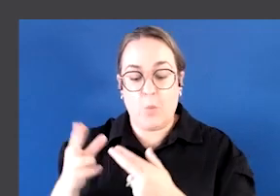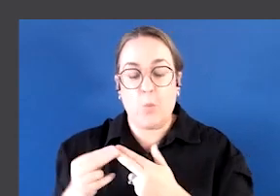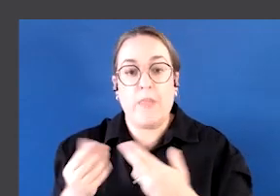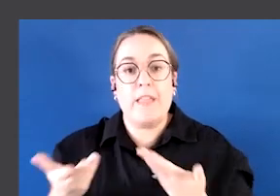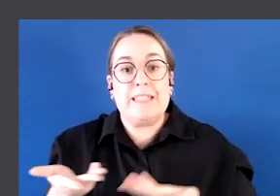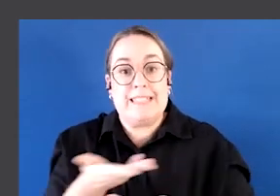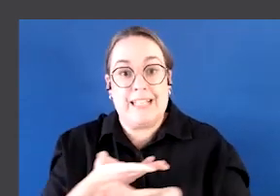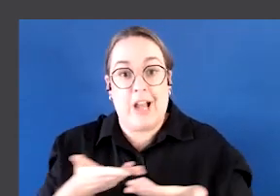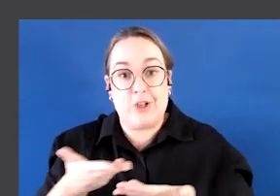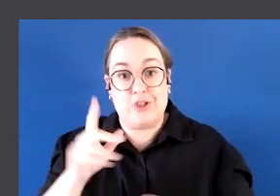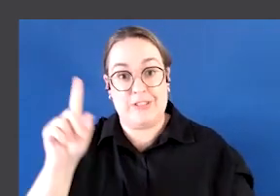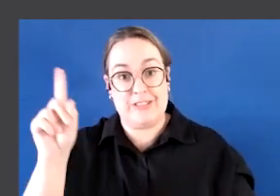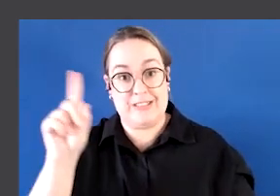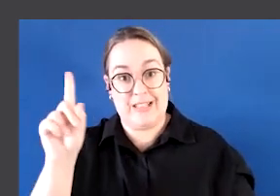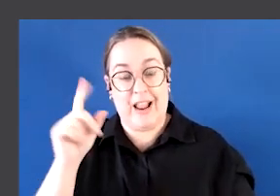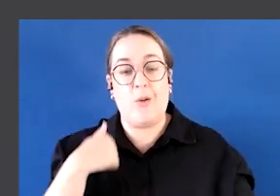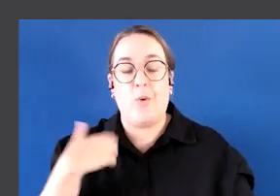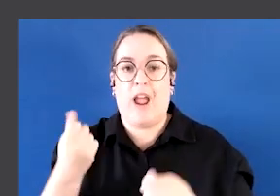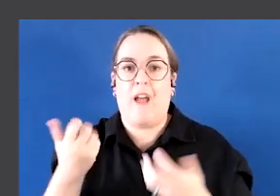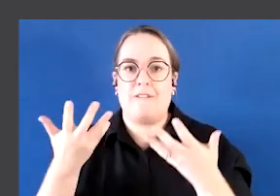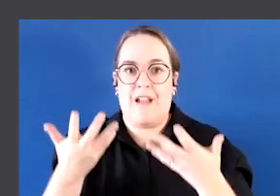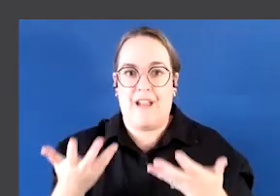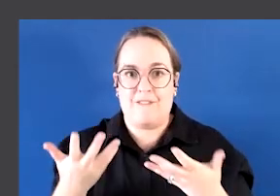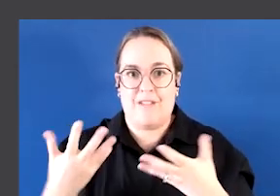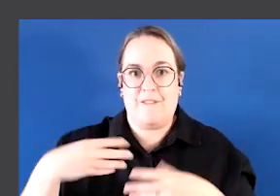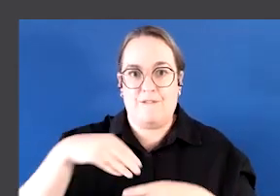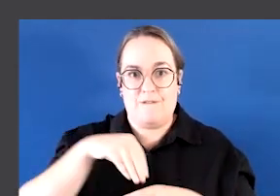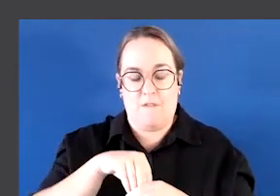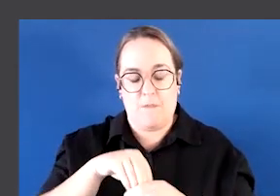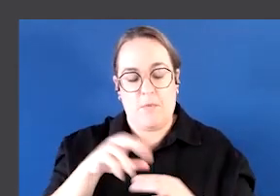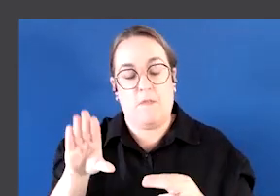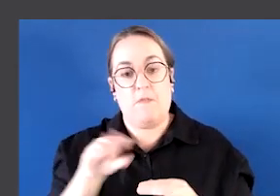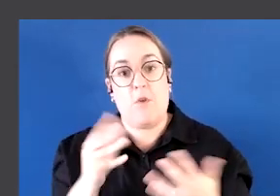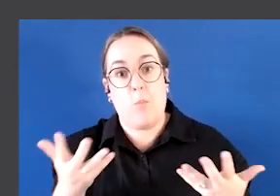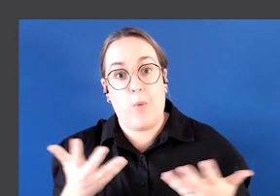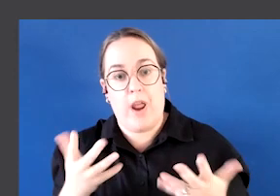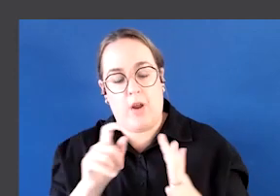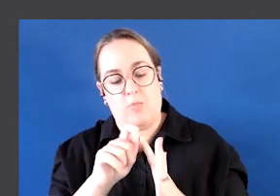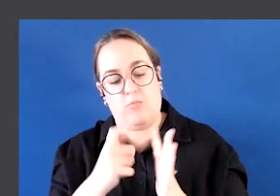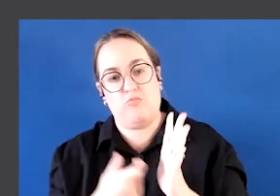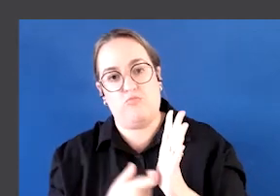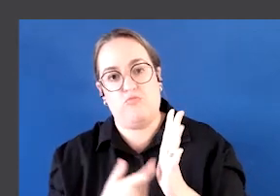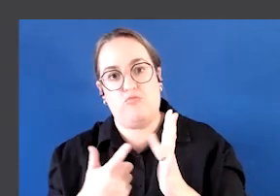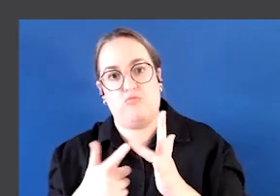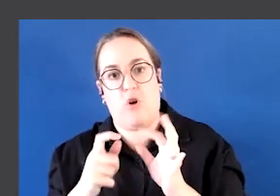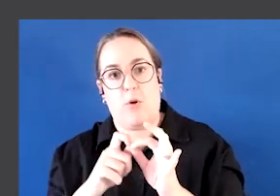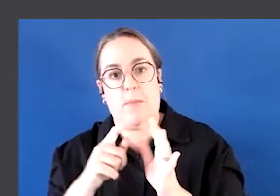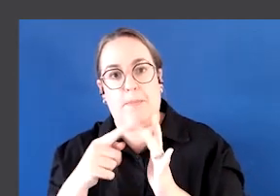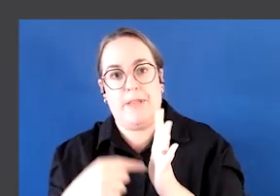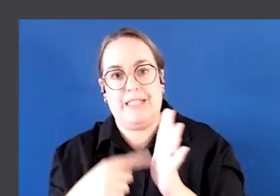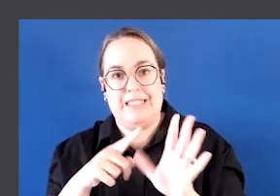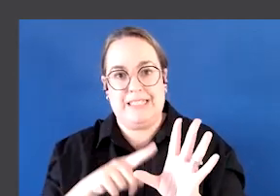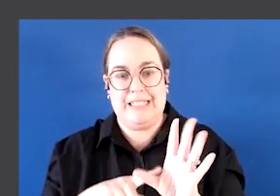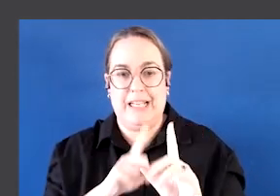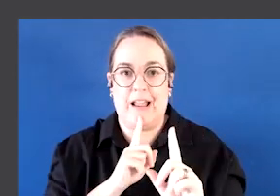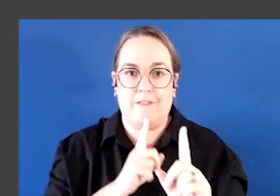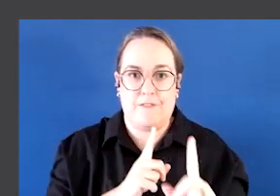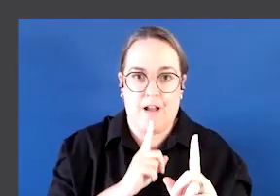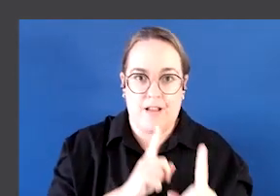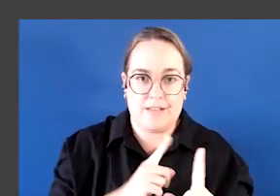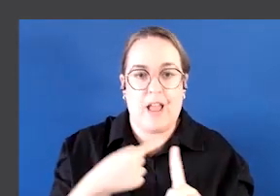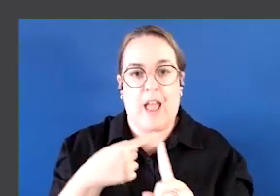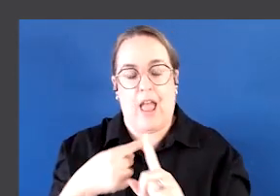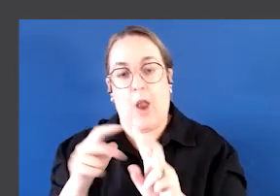finally, and really importantly for the purposes of the discussion today, we have very heavy involvement from probity advisors and also